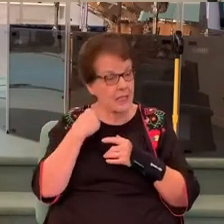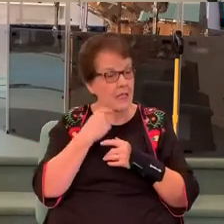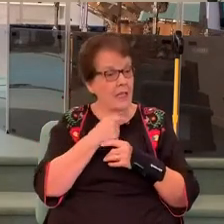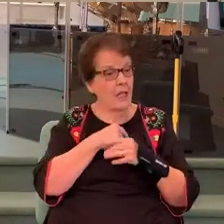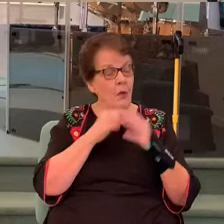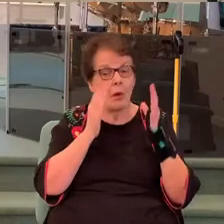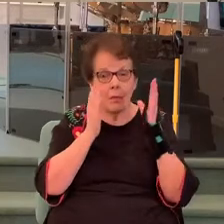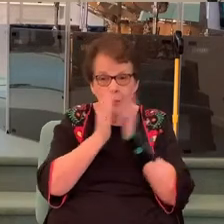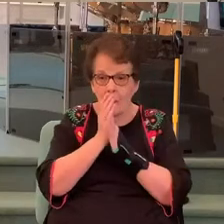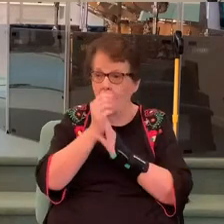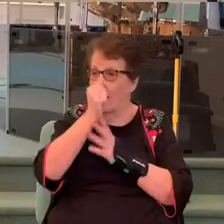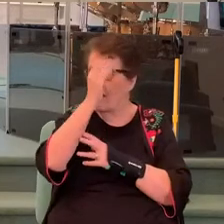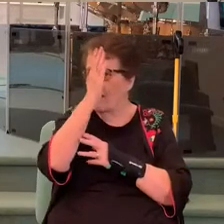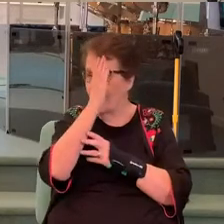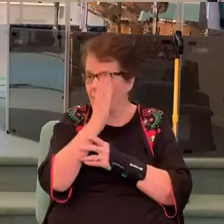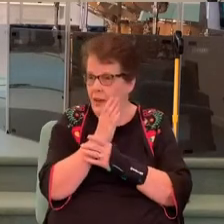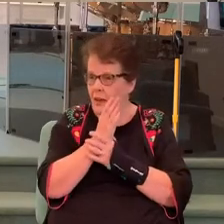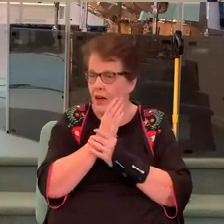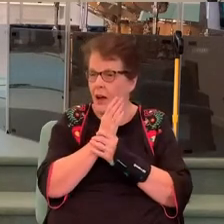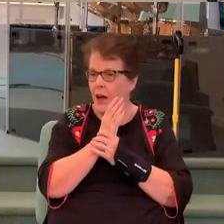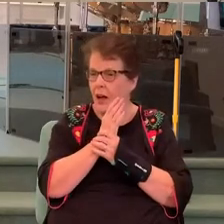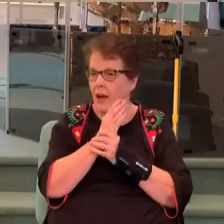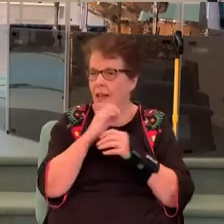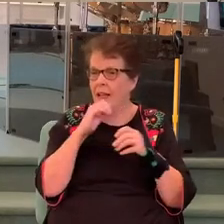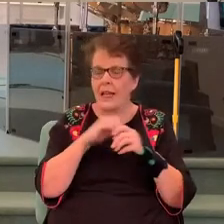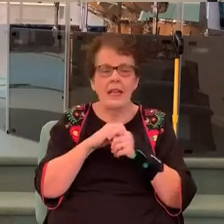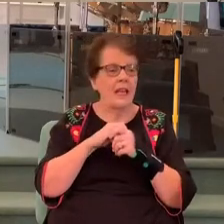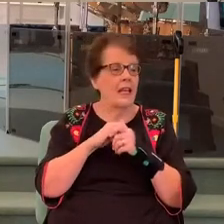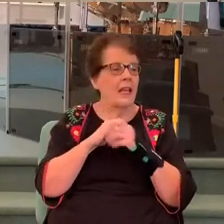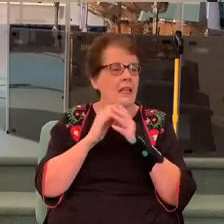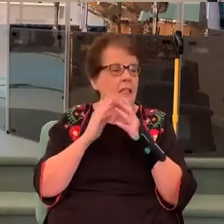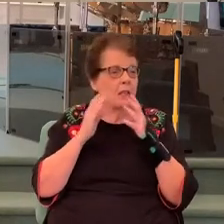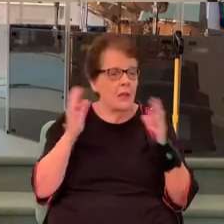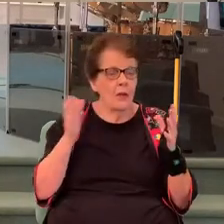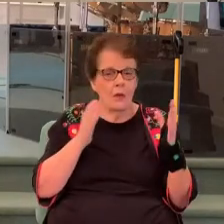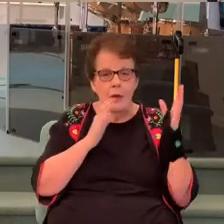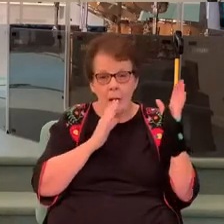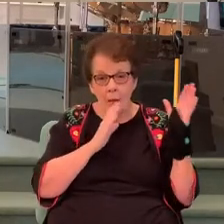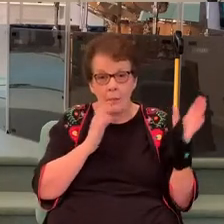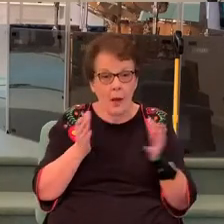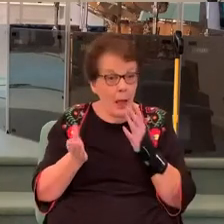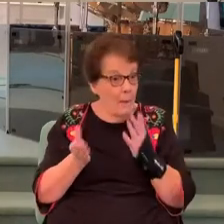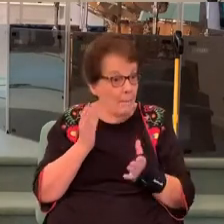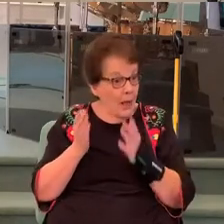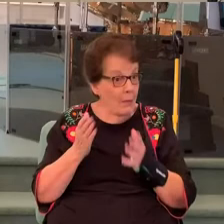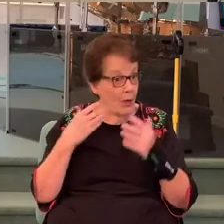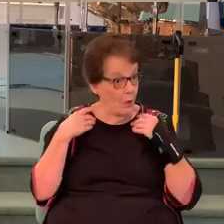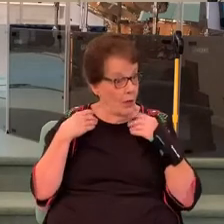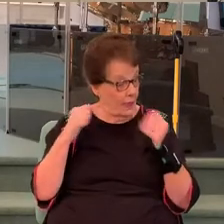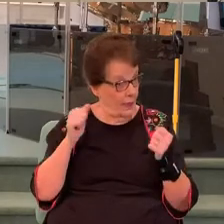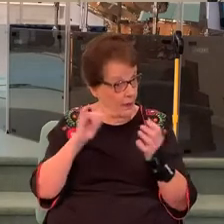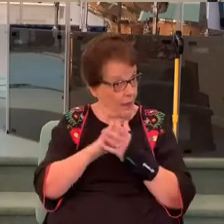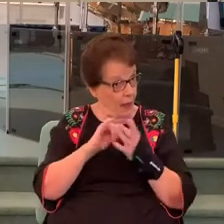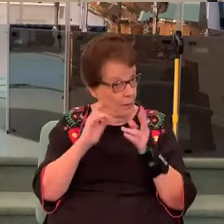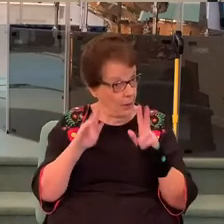in His sovereignty and in His grand plan might heal that person by receiving them to Himself.